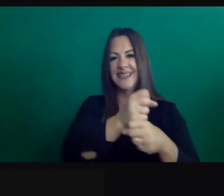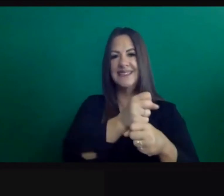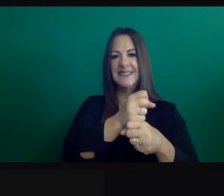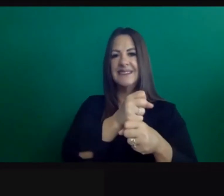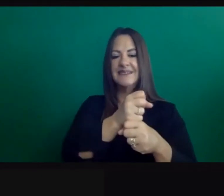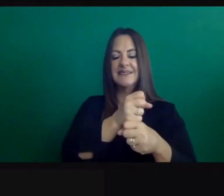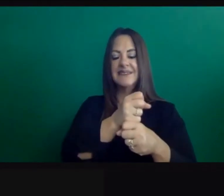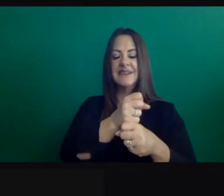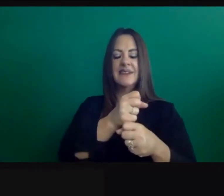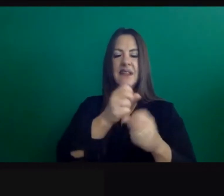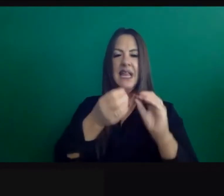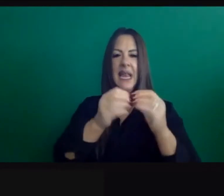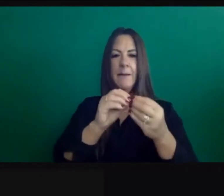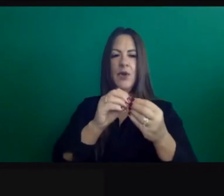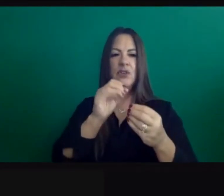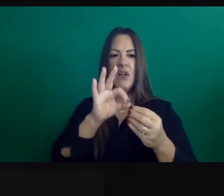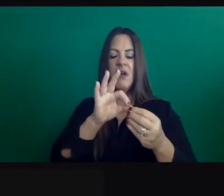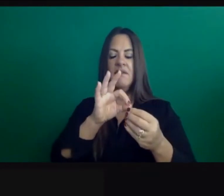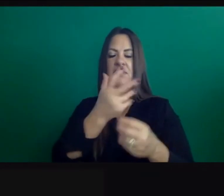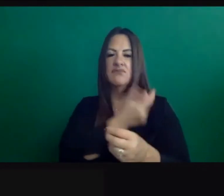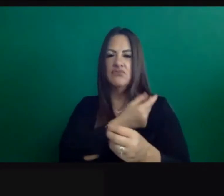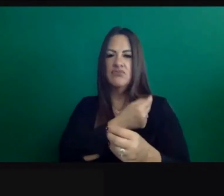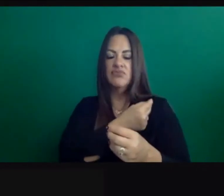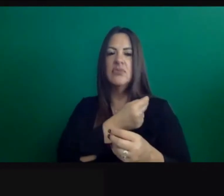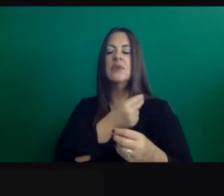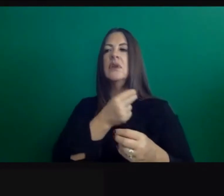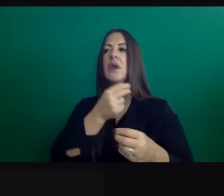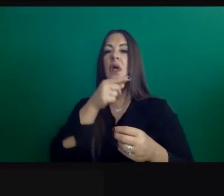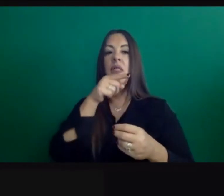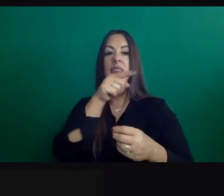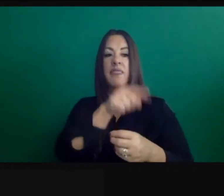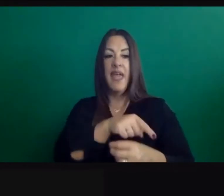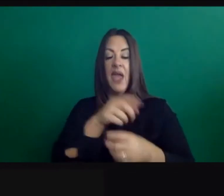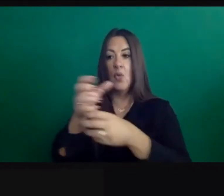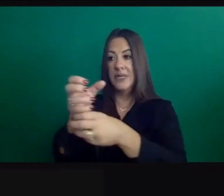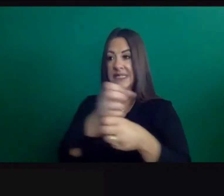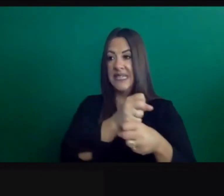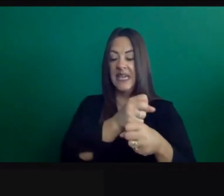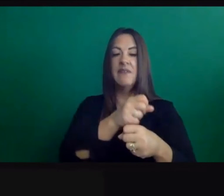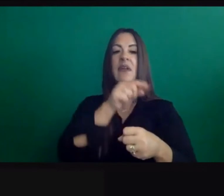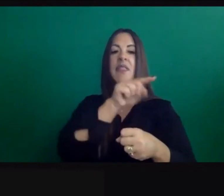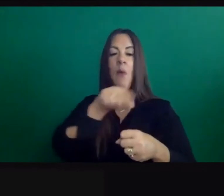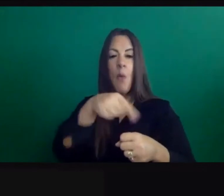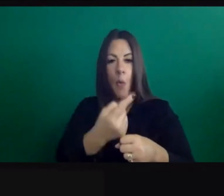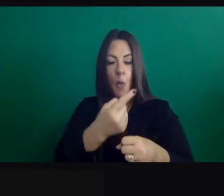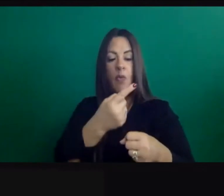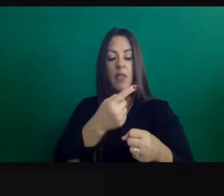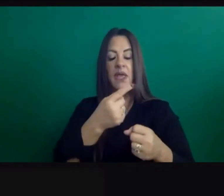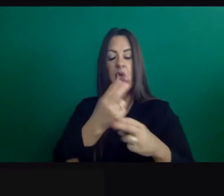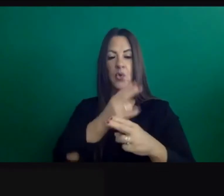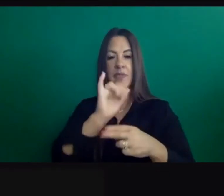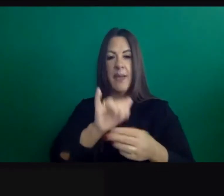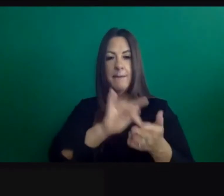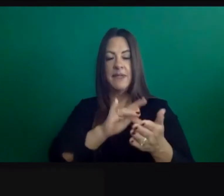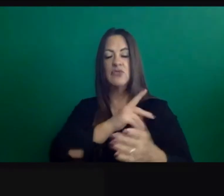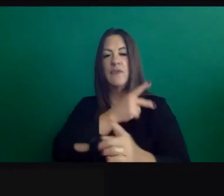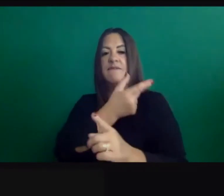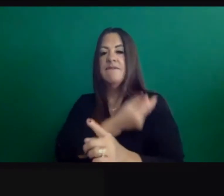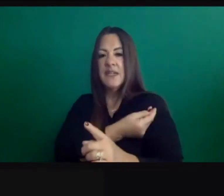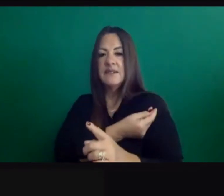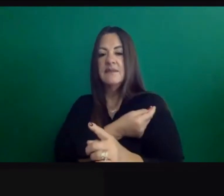numbers, those numbers go directly to those providers to continue to vaccinate Californians.